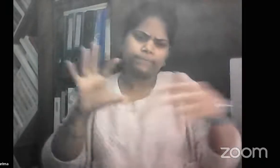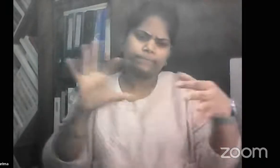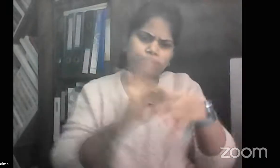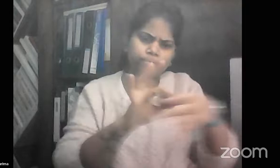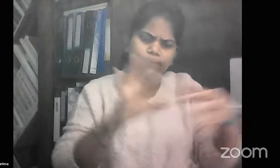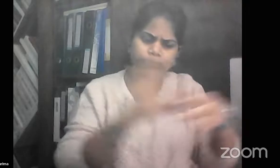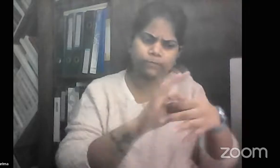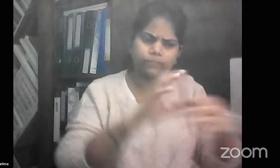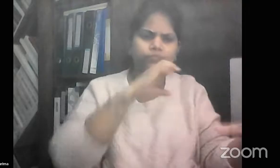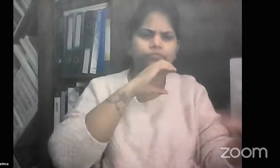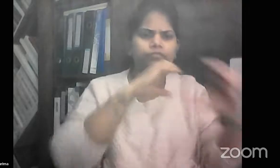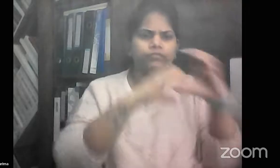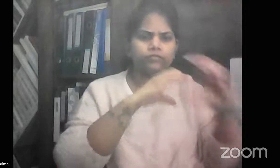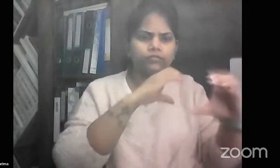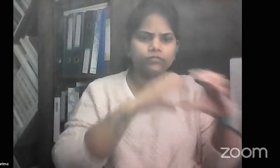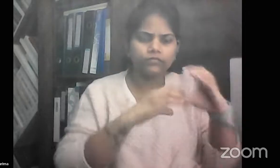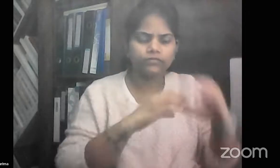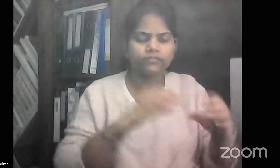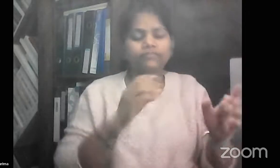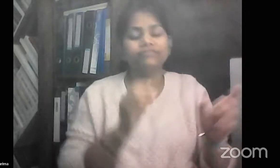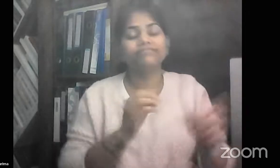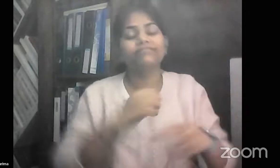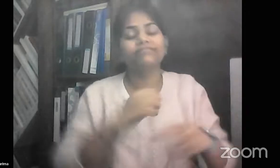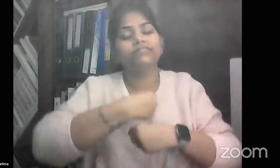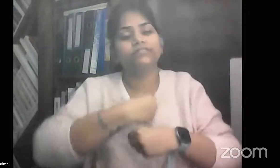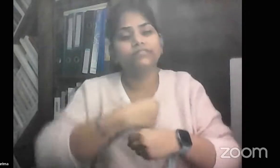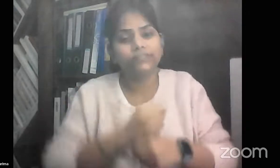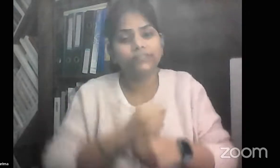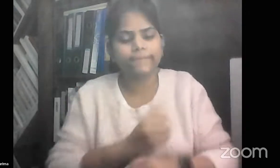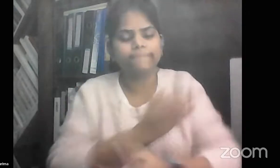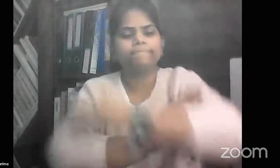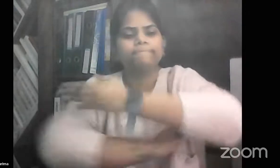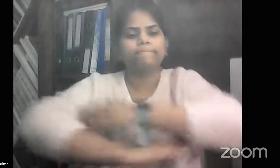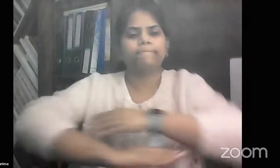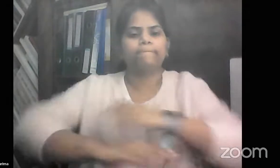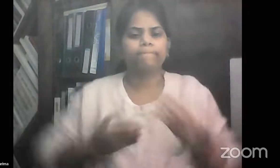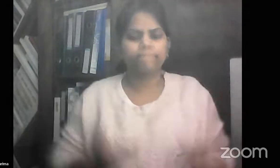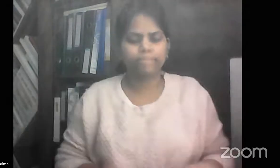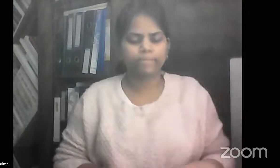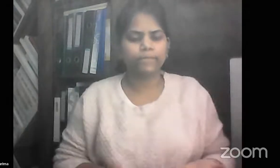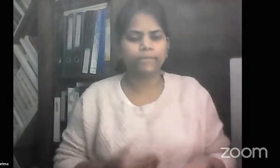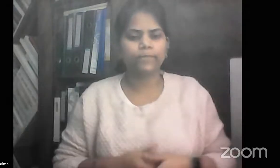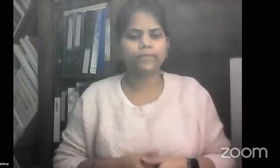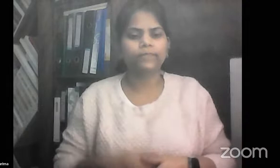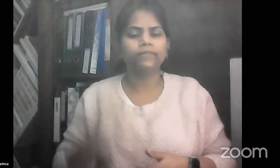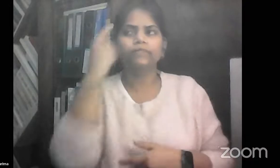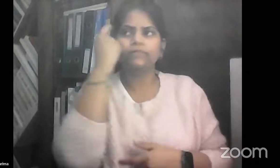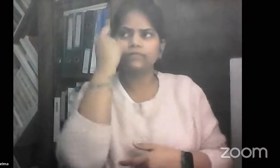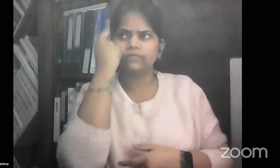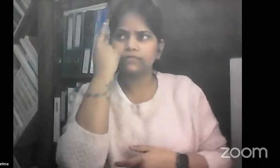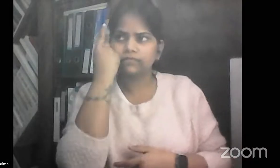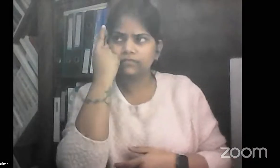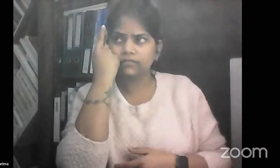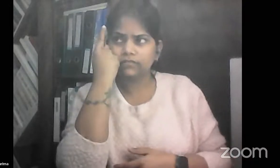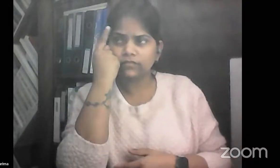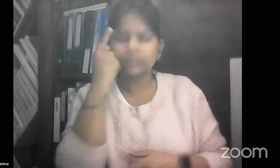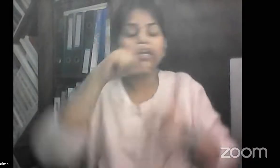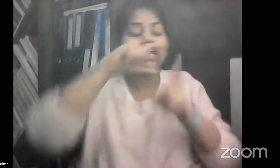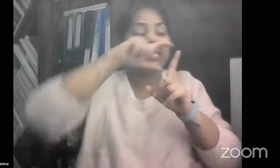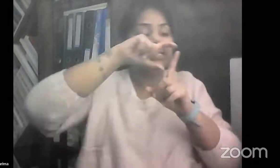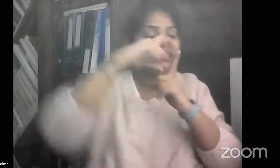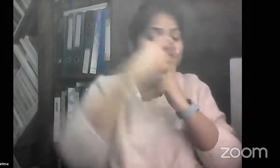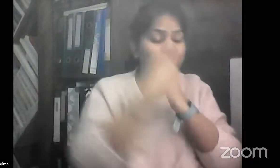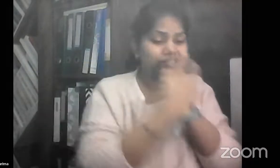cultural construction of disability. It can be understood that it is the culture that plays a